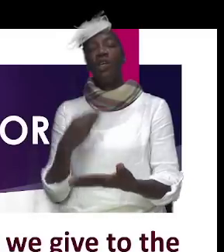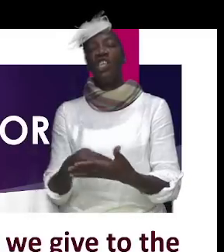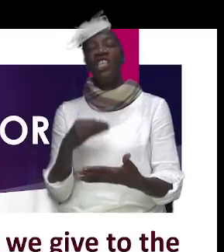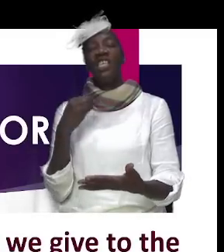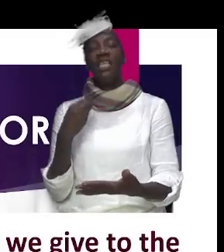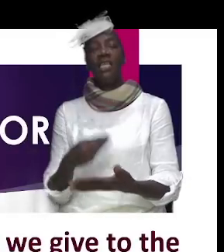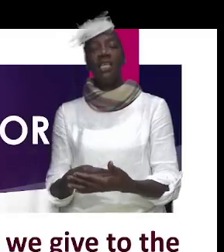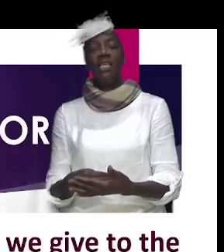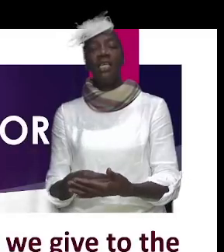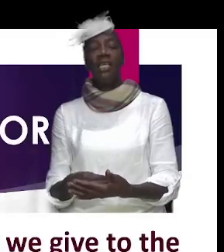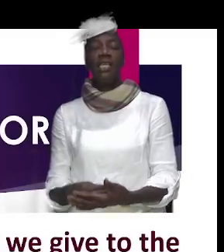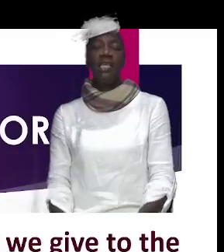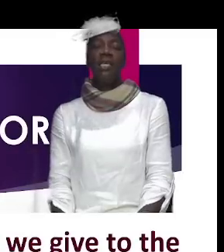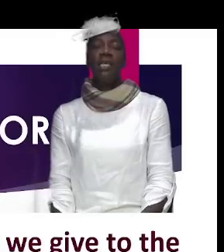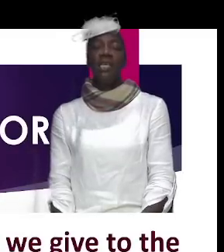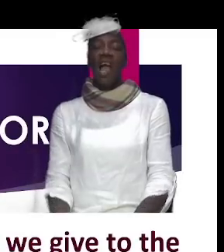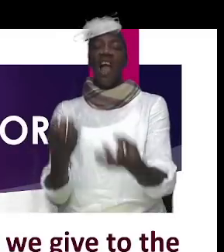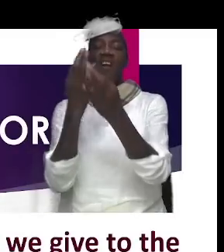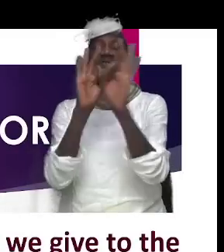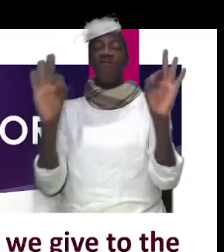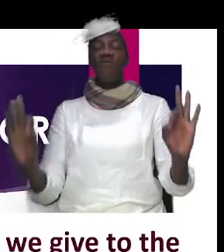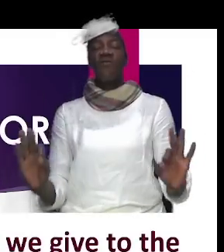generosity. Now,